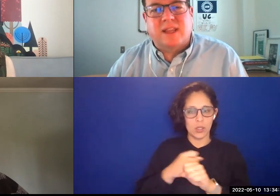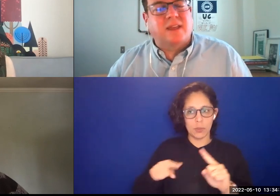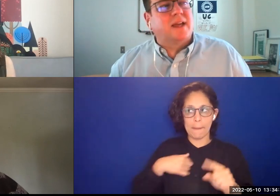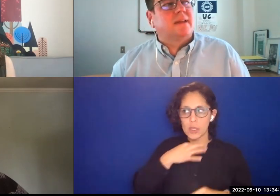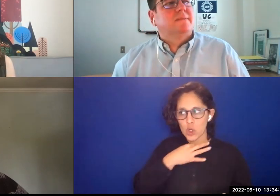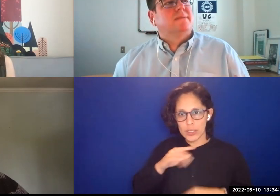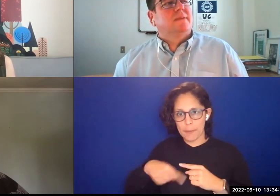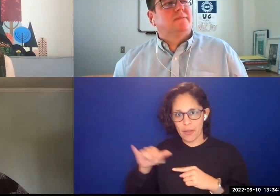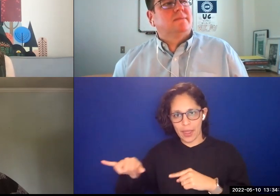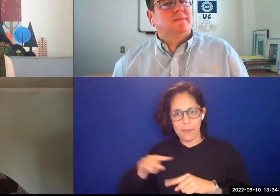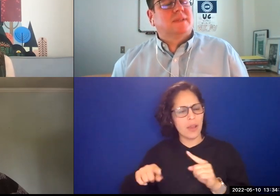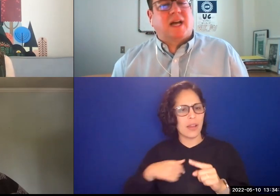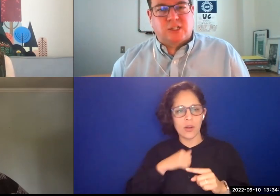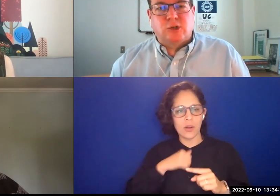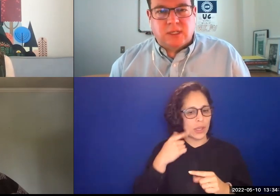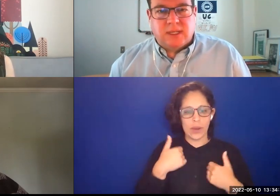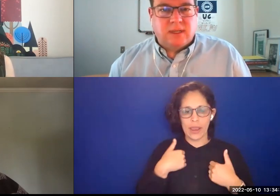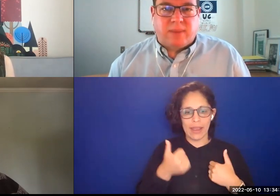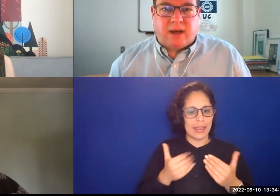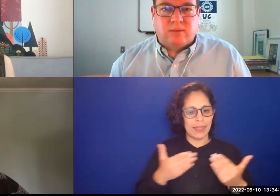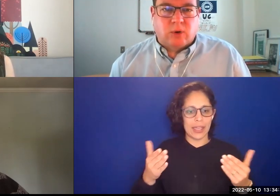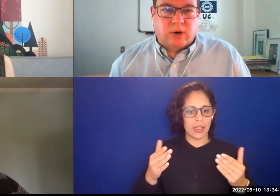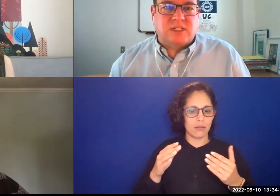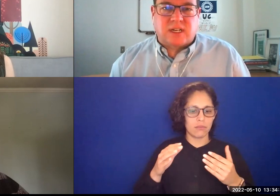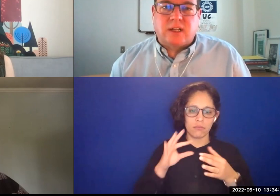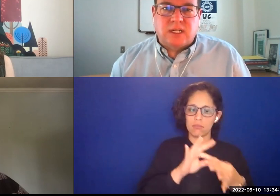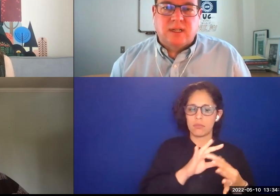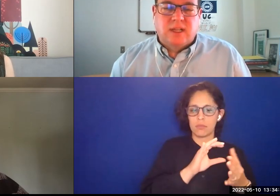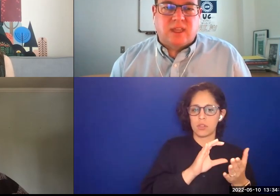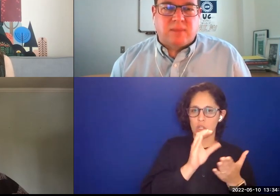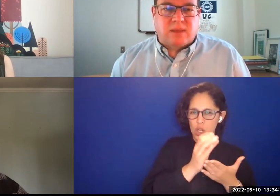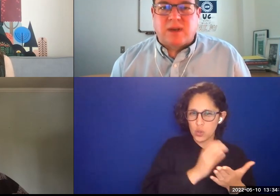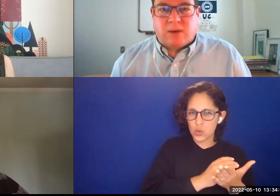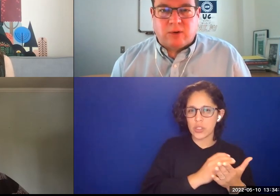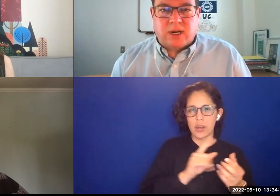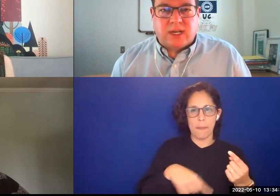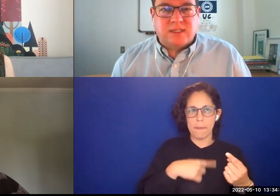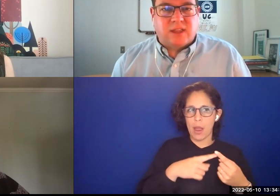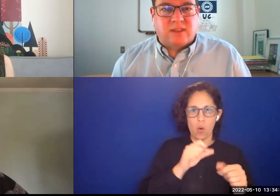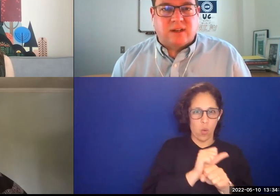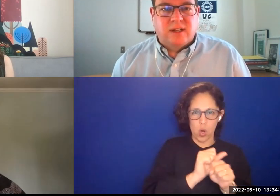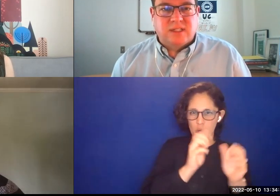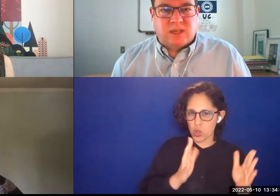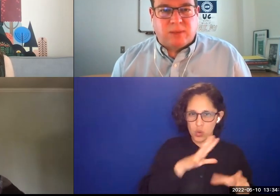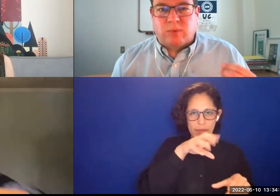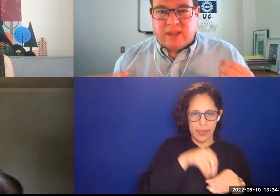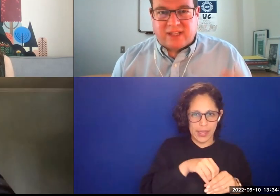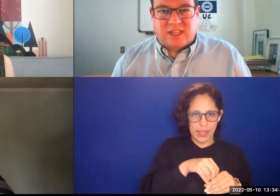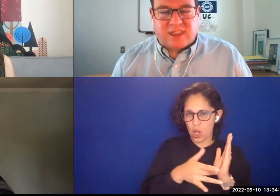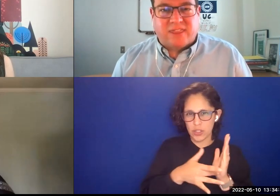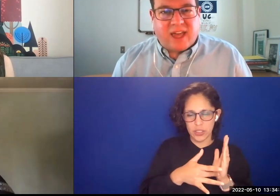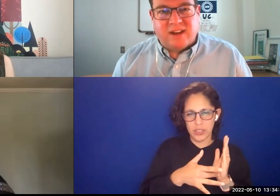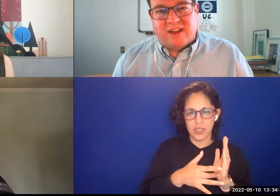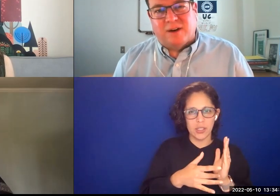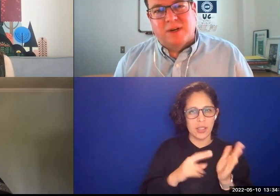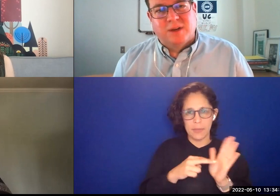don't think there's anything like constitutionally about workers in technology that make them not want to organize. I think that some people would like to